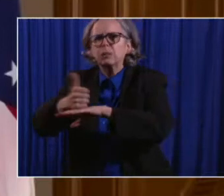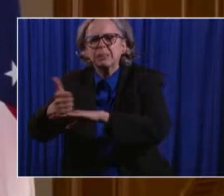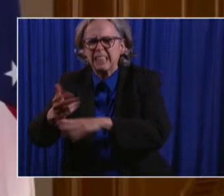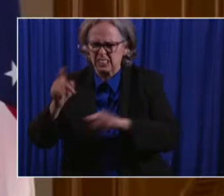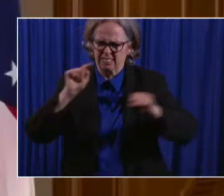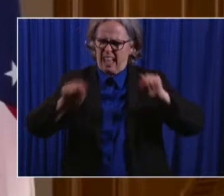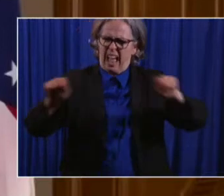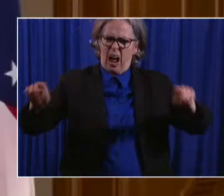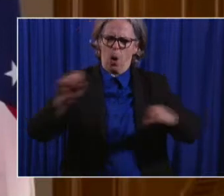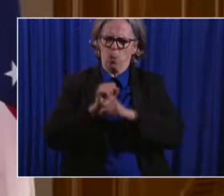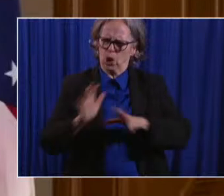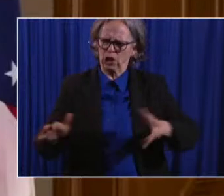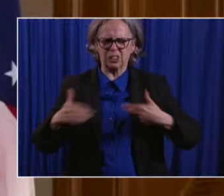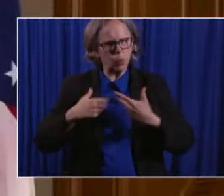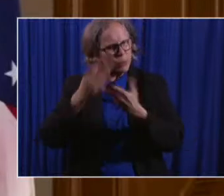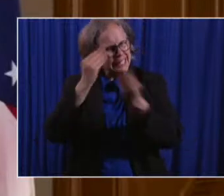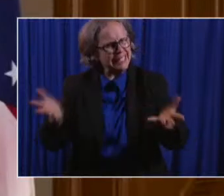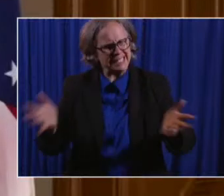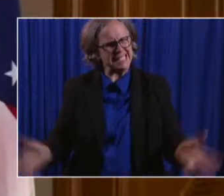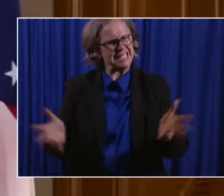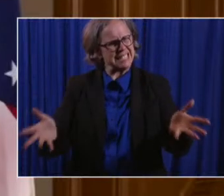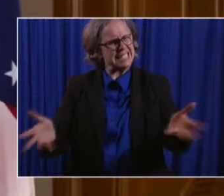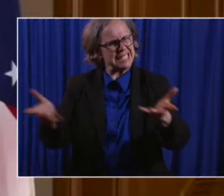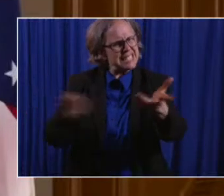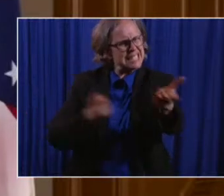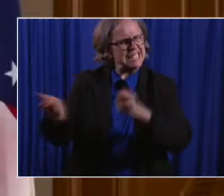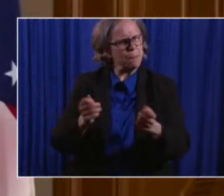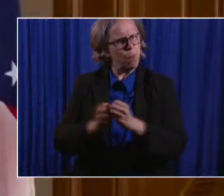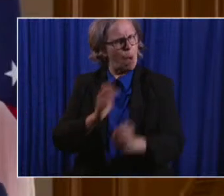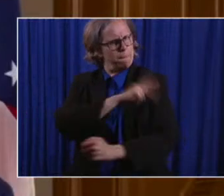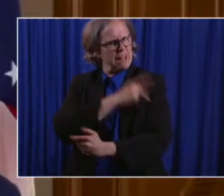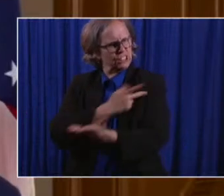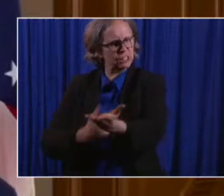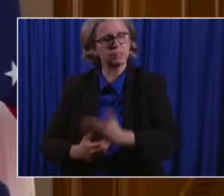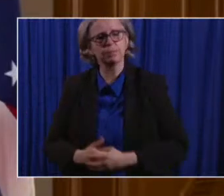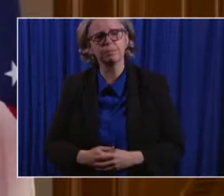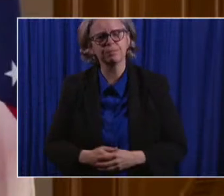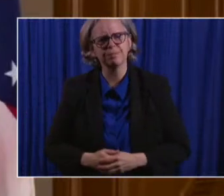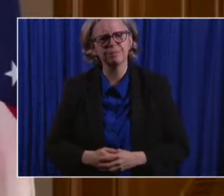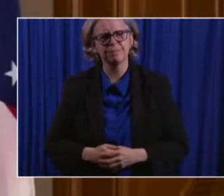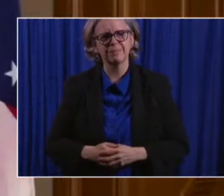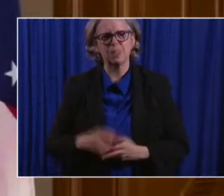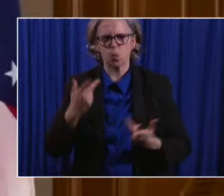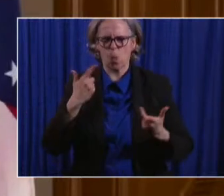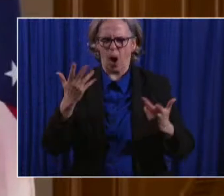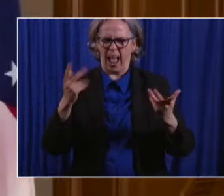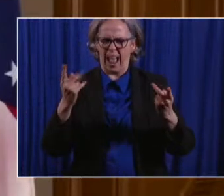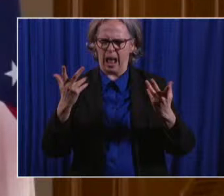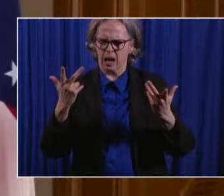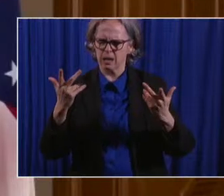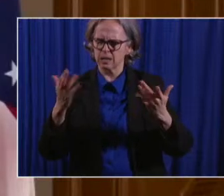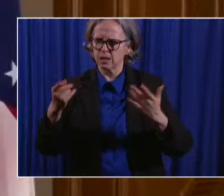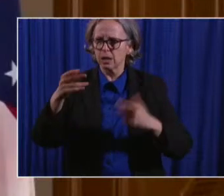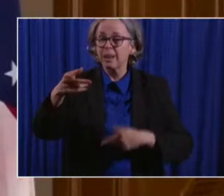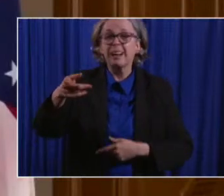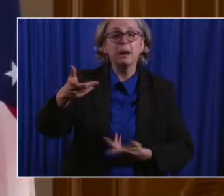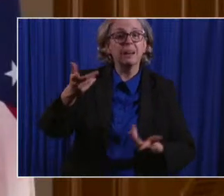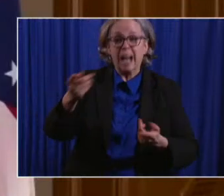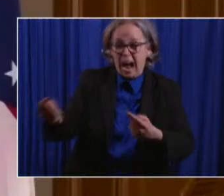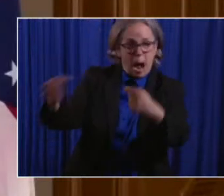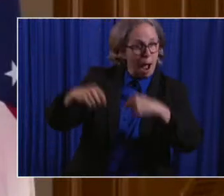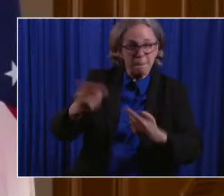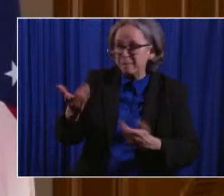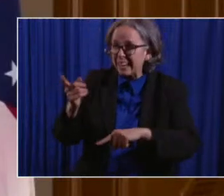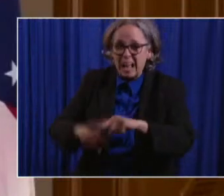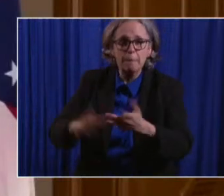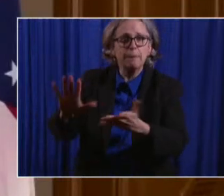Finally, tailoring strategies to meet people where they are. Certainly something that we've been trying to do throughout this. This is a special effort in regard to